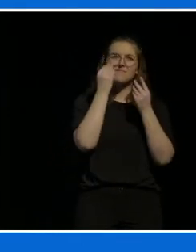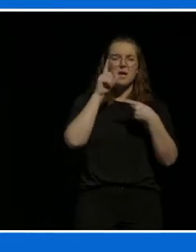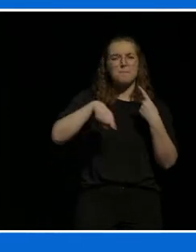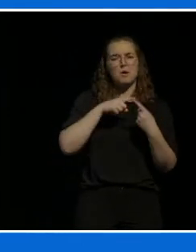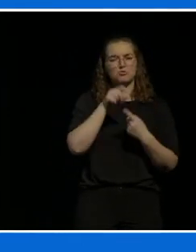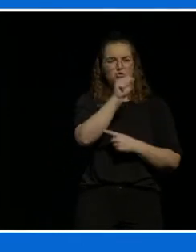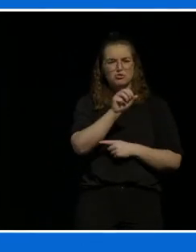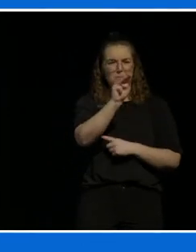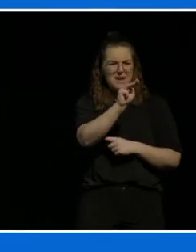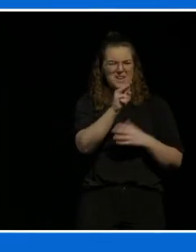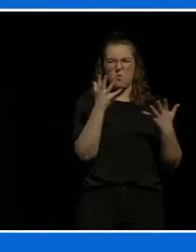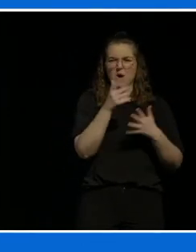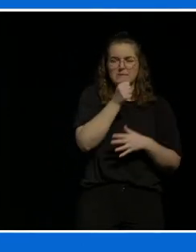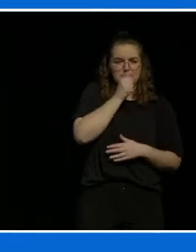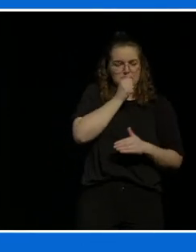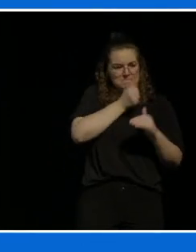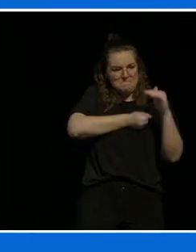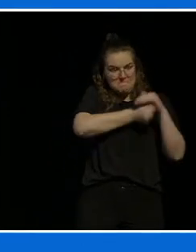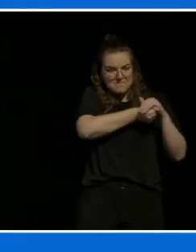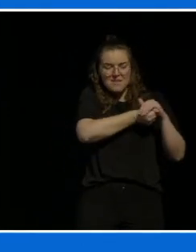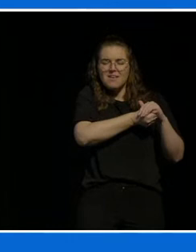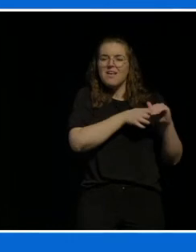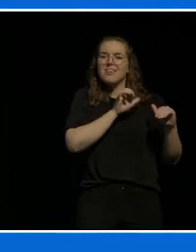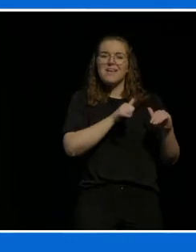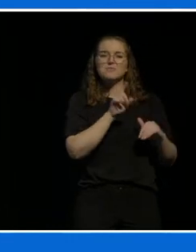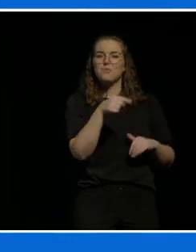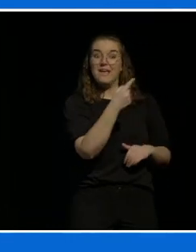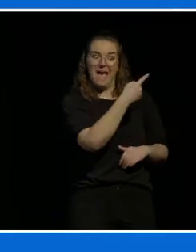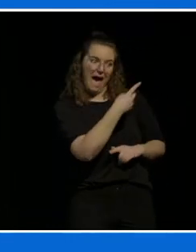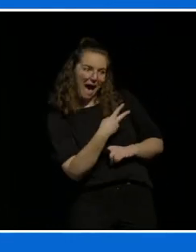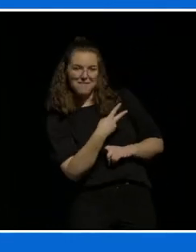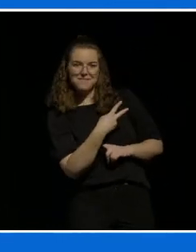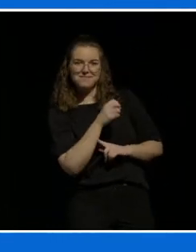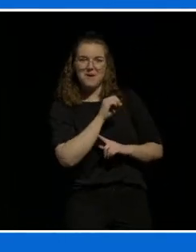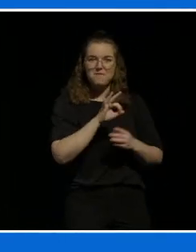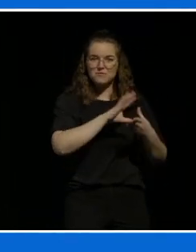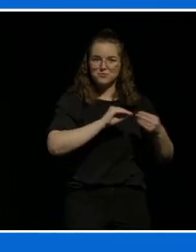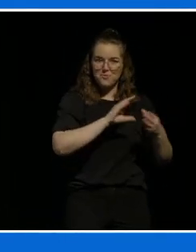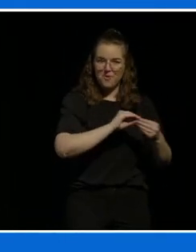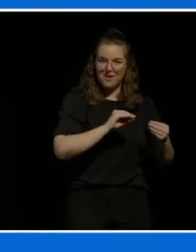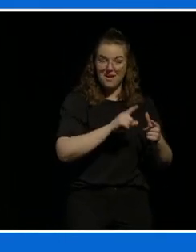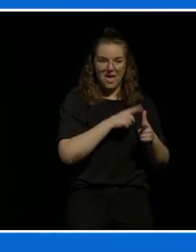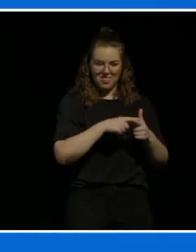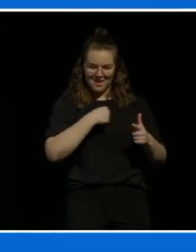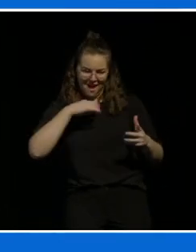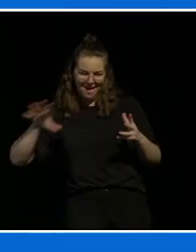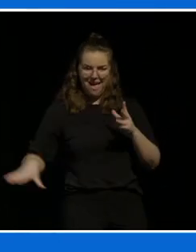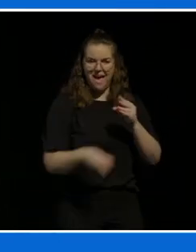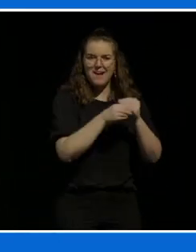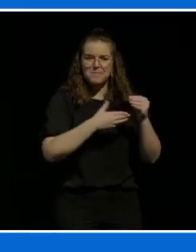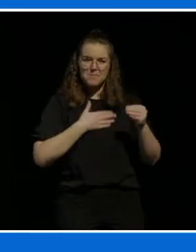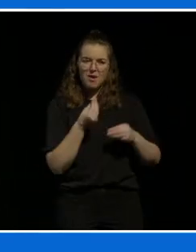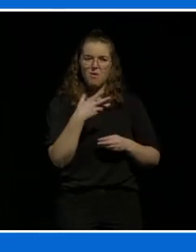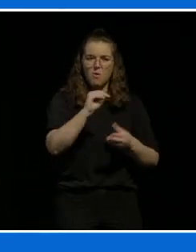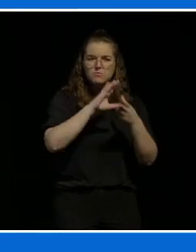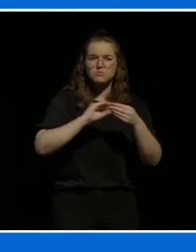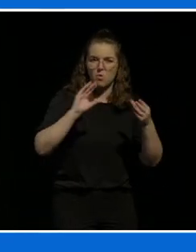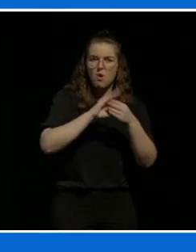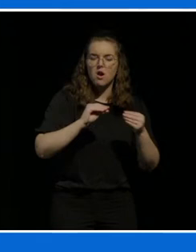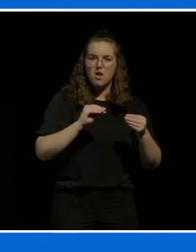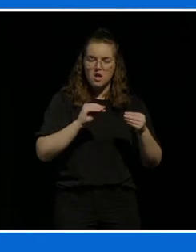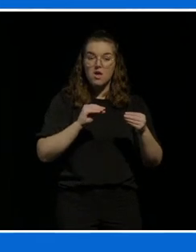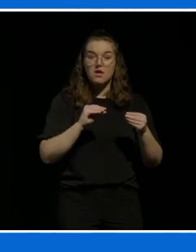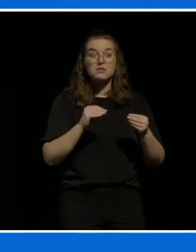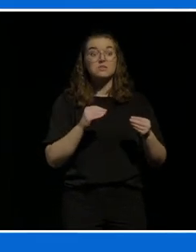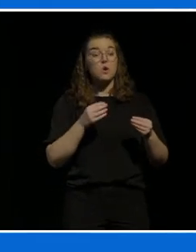was the idea that social media is only half of the story, which is where I started by sharing my own. And through that journey, I learned